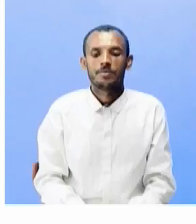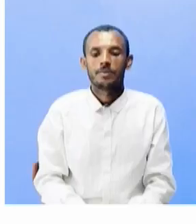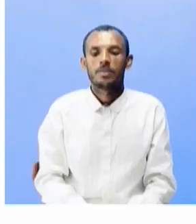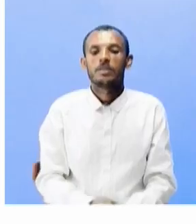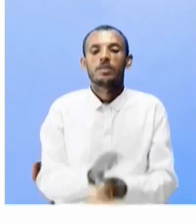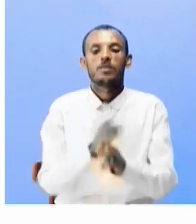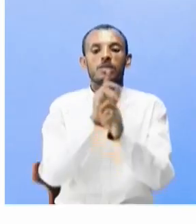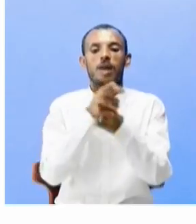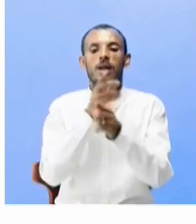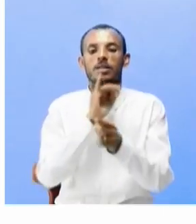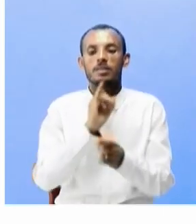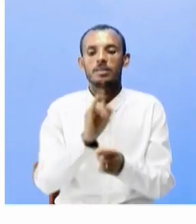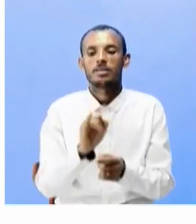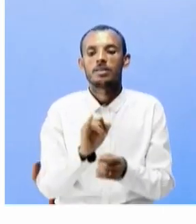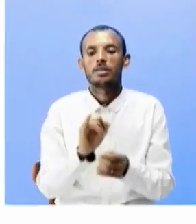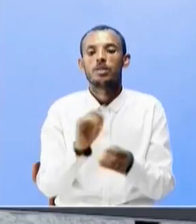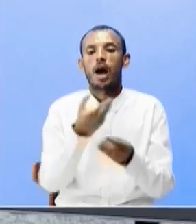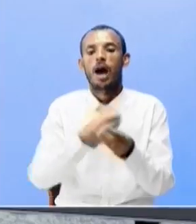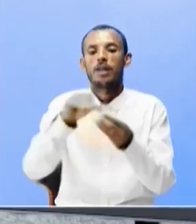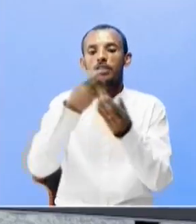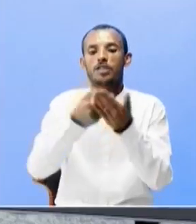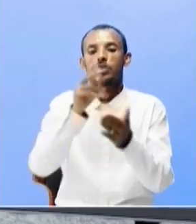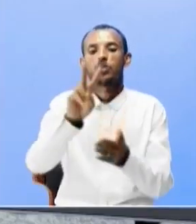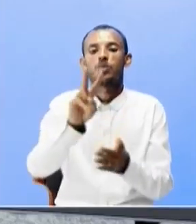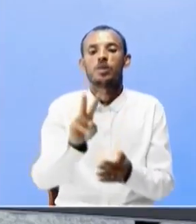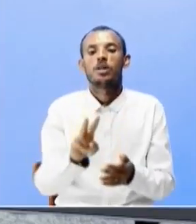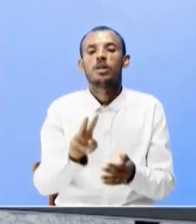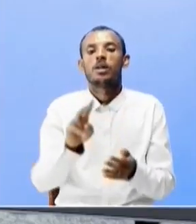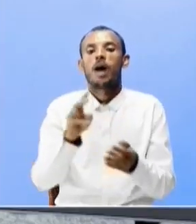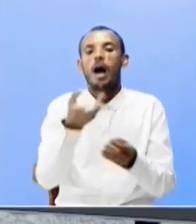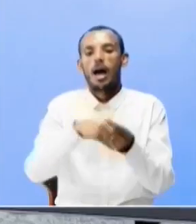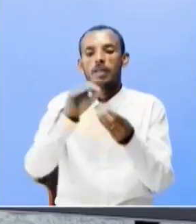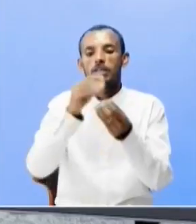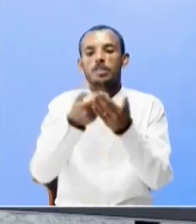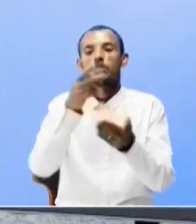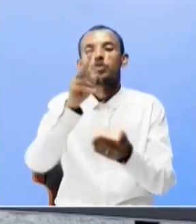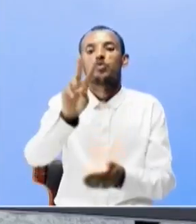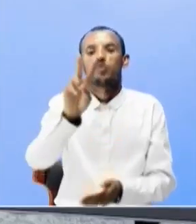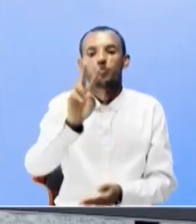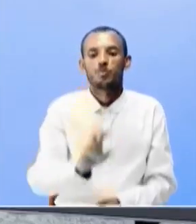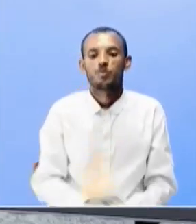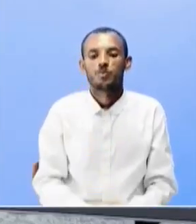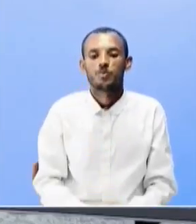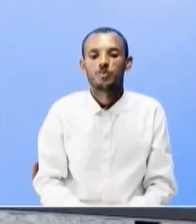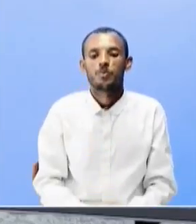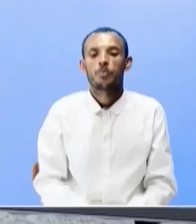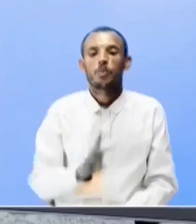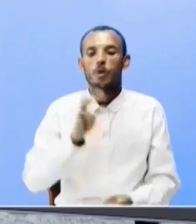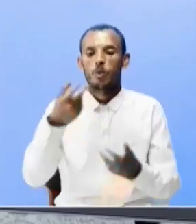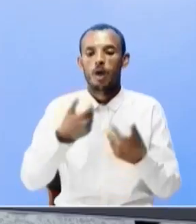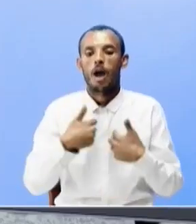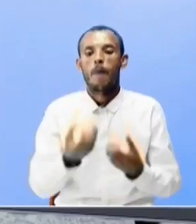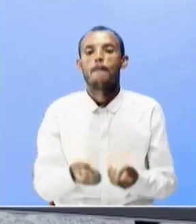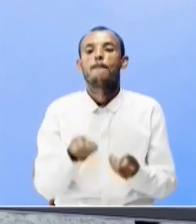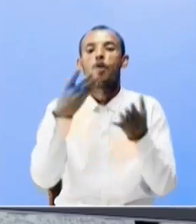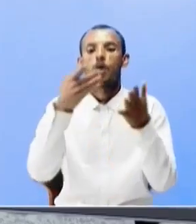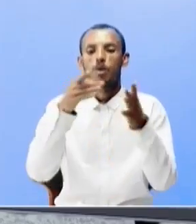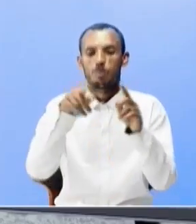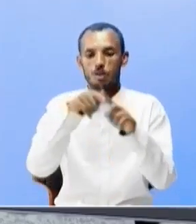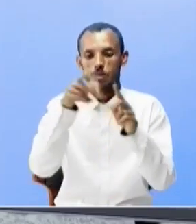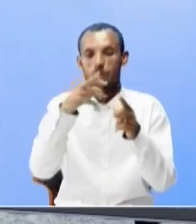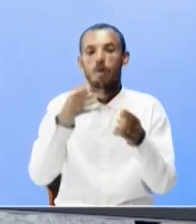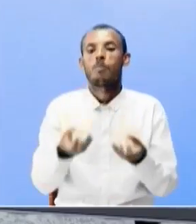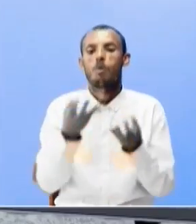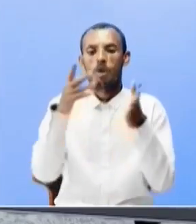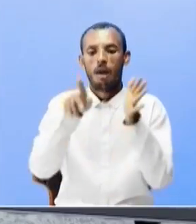Therefore, let's add these two. When you add these two, we have more positives or more